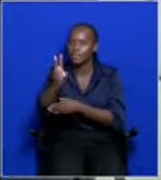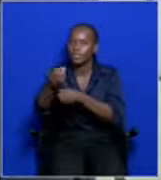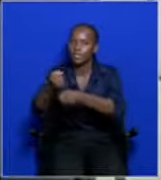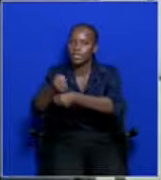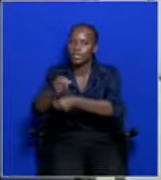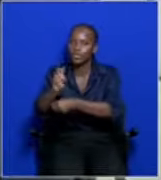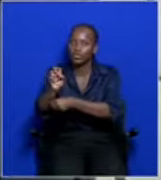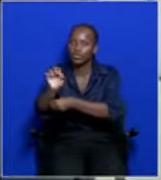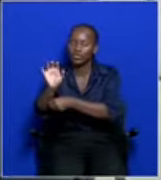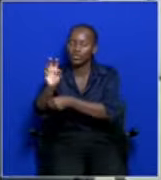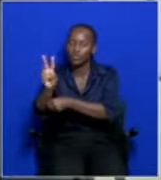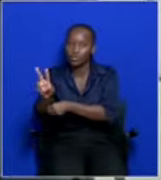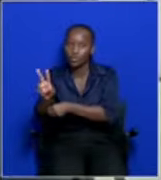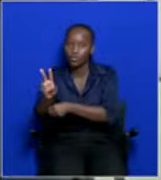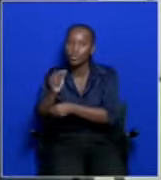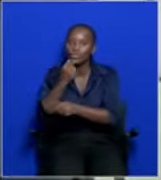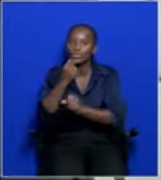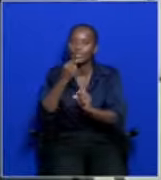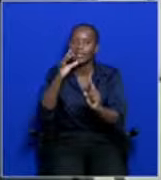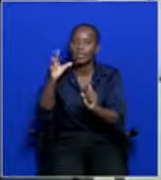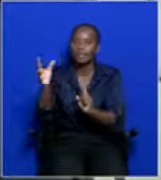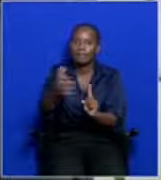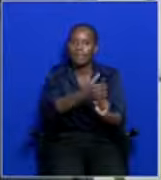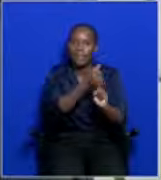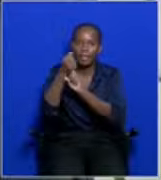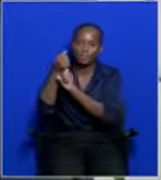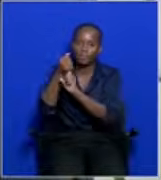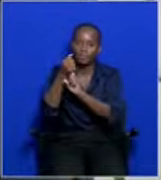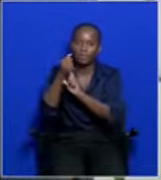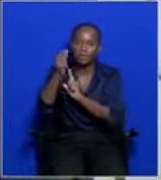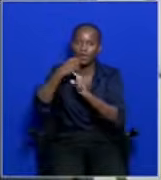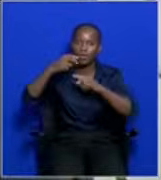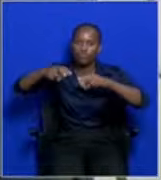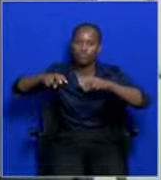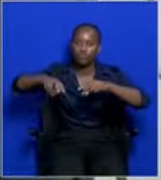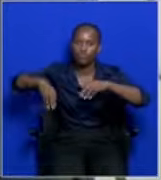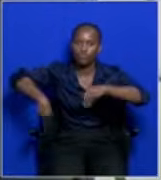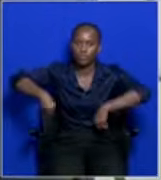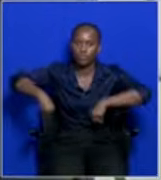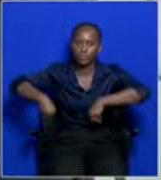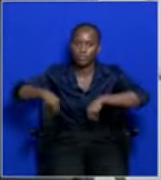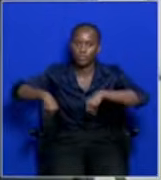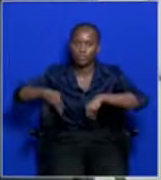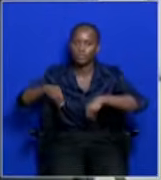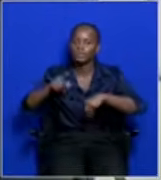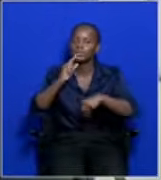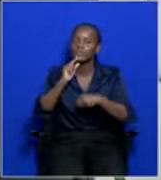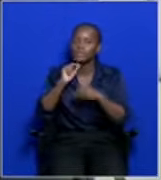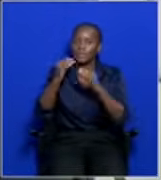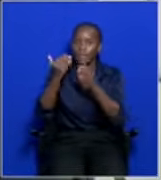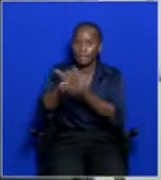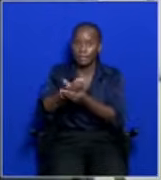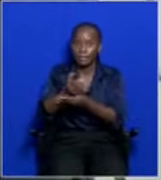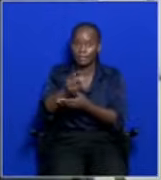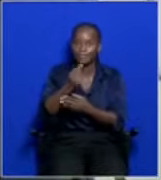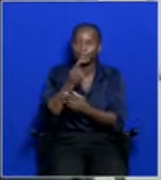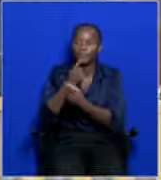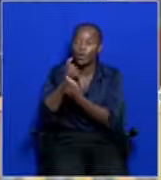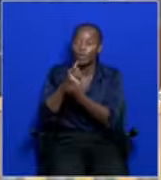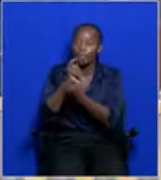is attached as Annexa TLM2. The complainant alleged that on 6 July